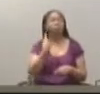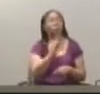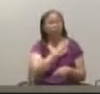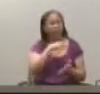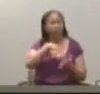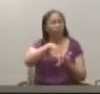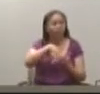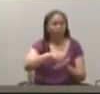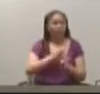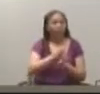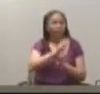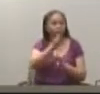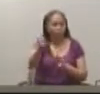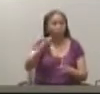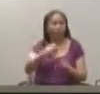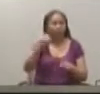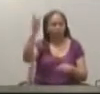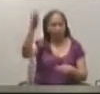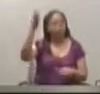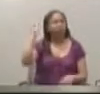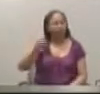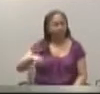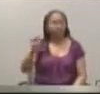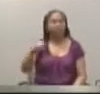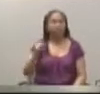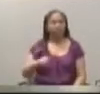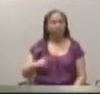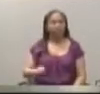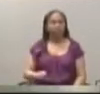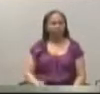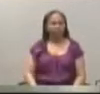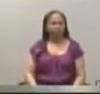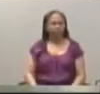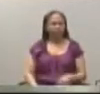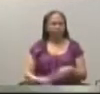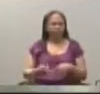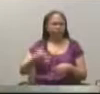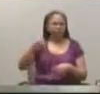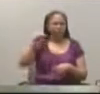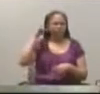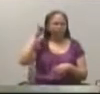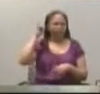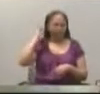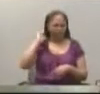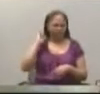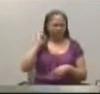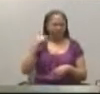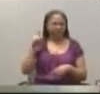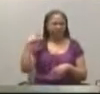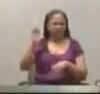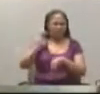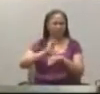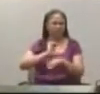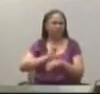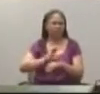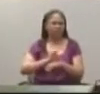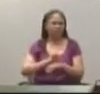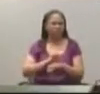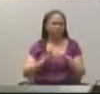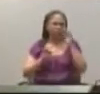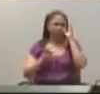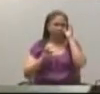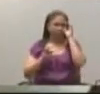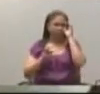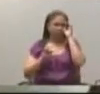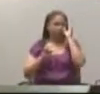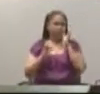We walk away from God. I was in a church last night in Coryell, and I liked how the church was laid